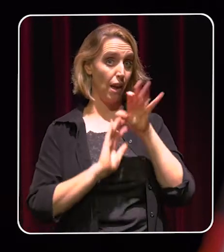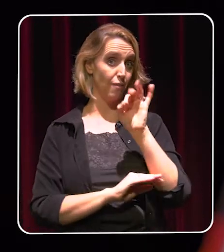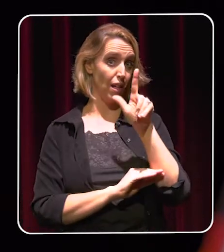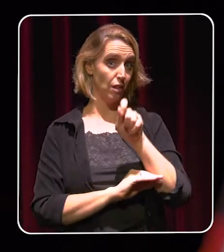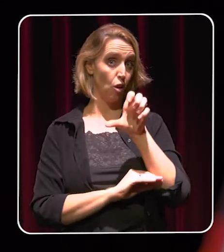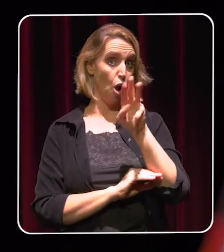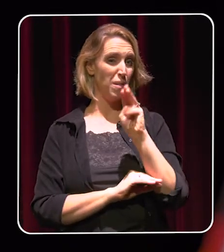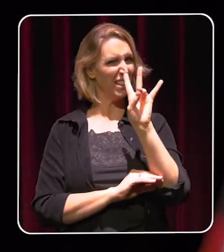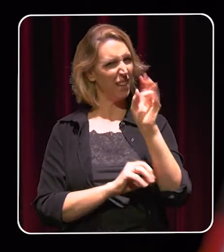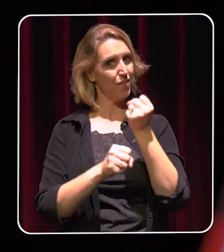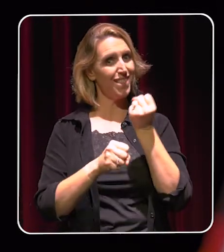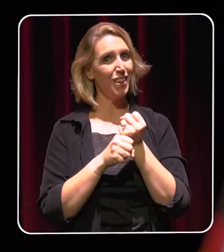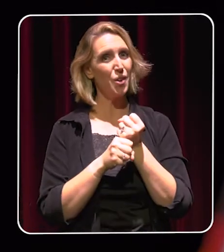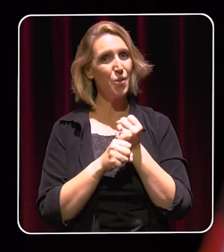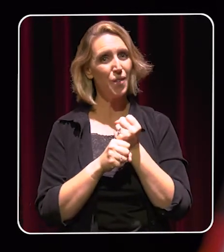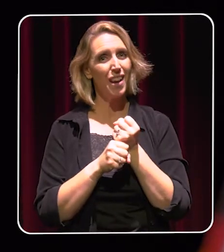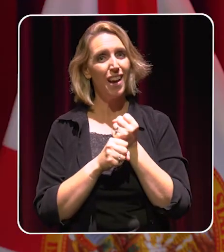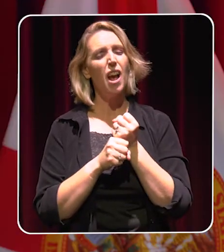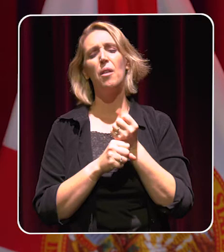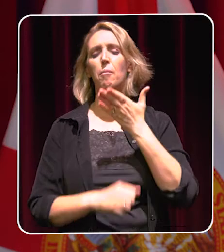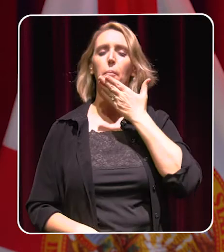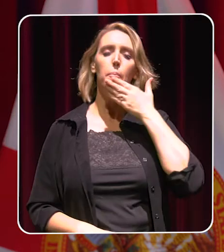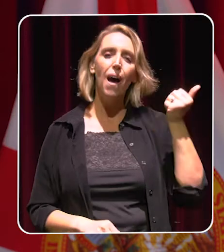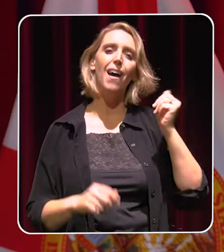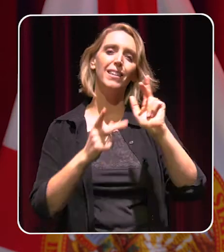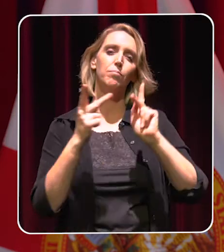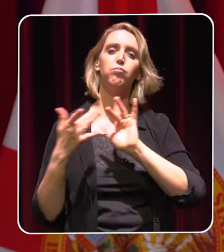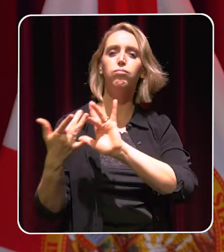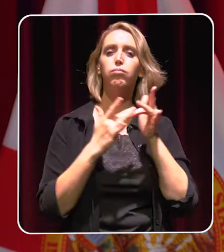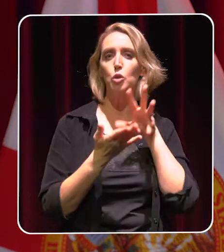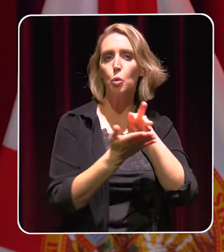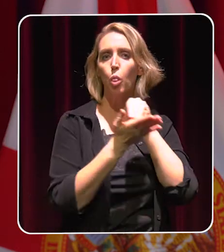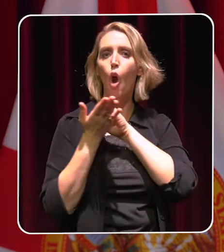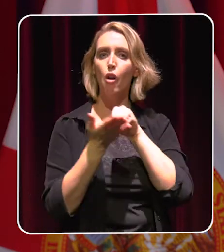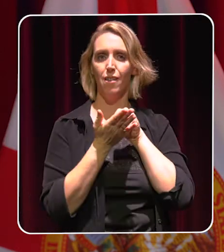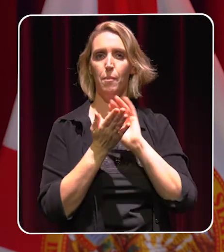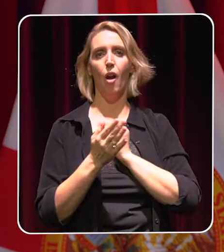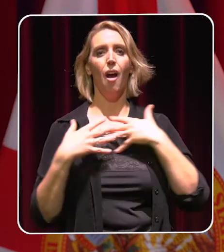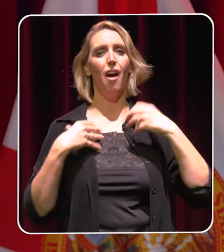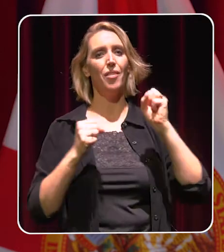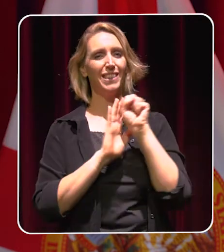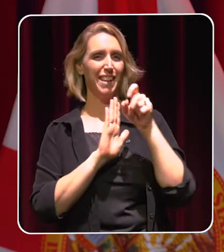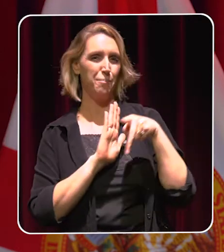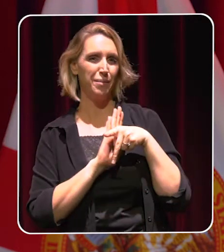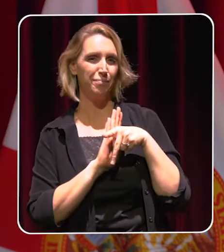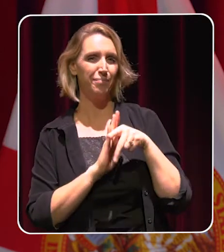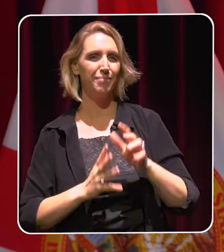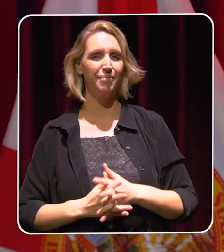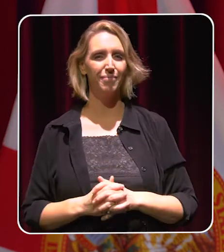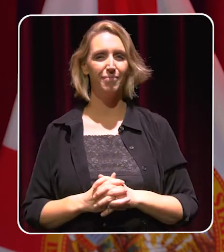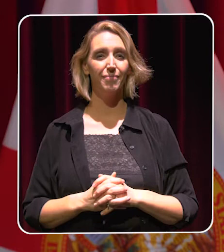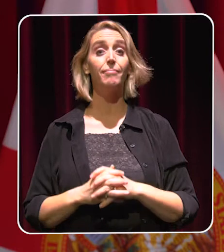HealthyStPetefL.com, now in its 7th year of existence, remains the best place to visit to learn more about our Healthy St. Pete